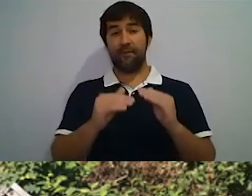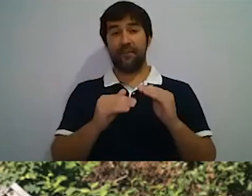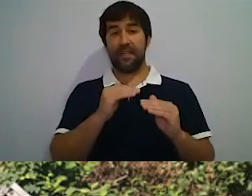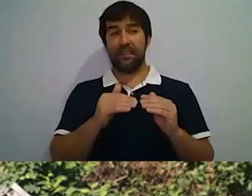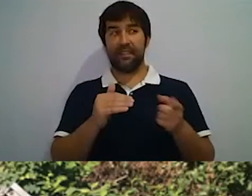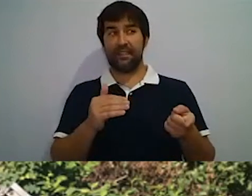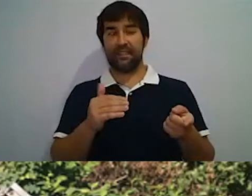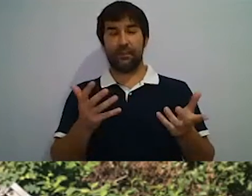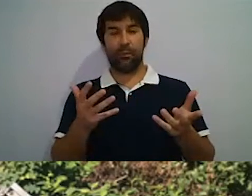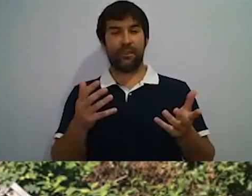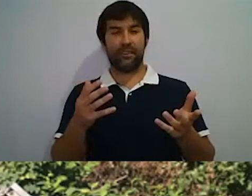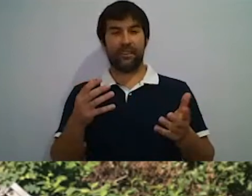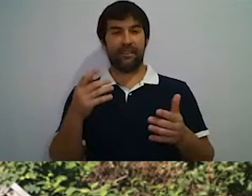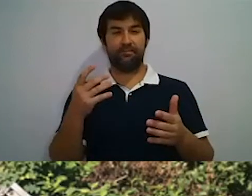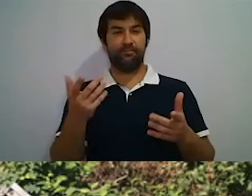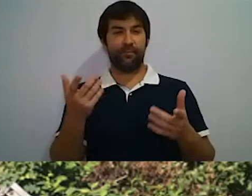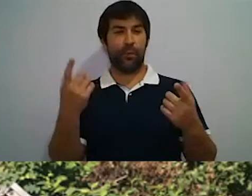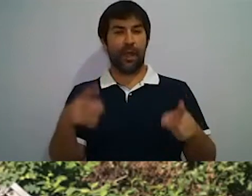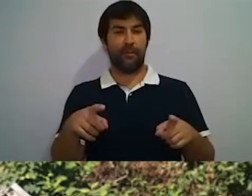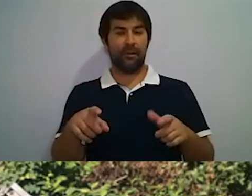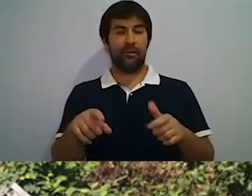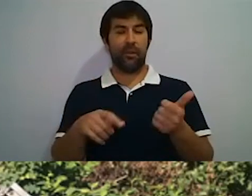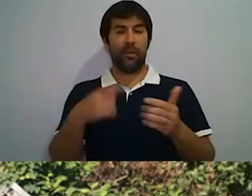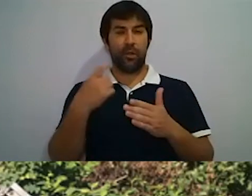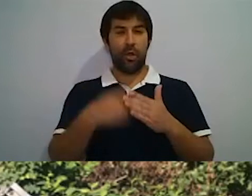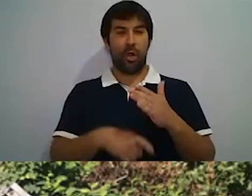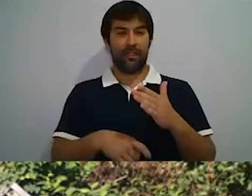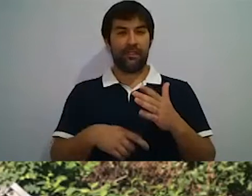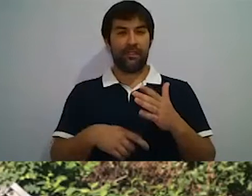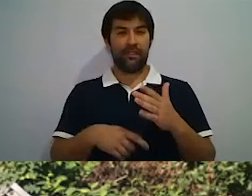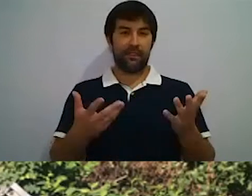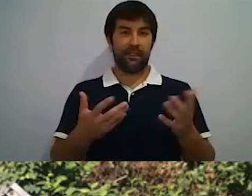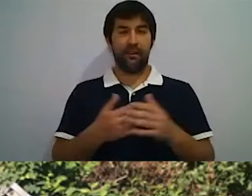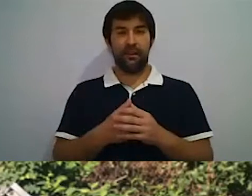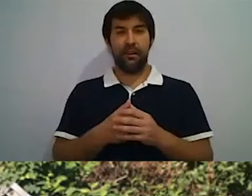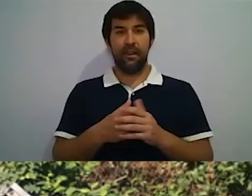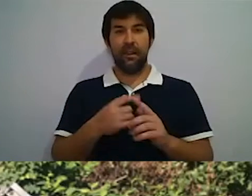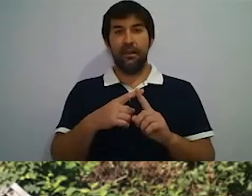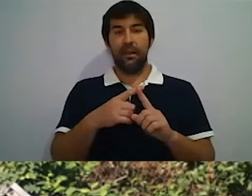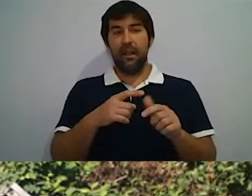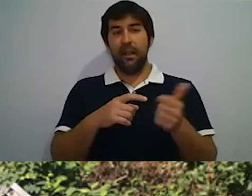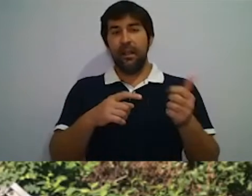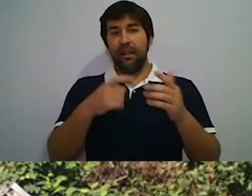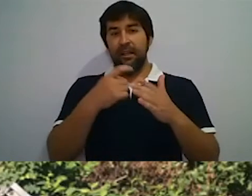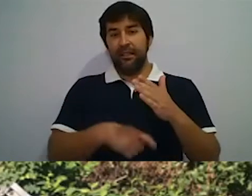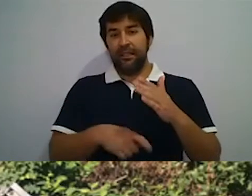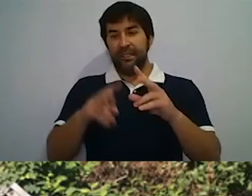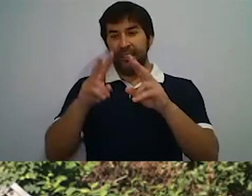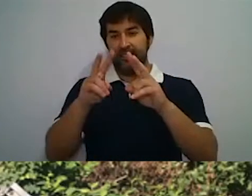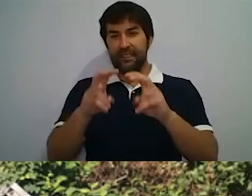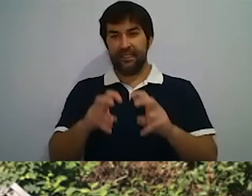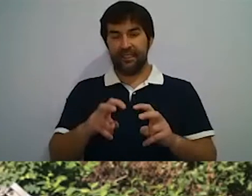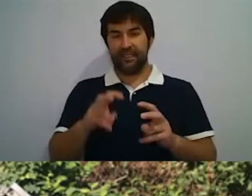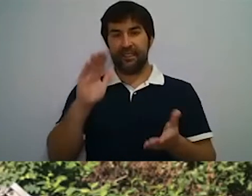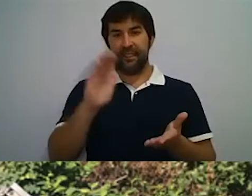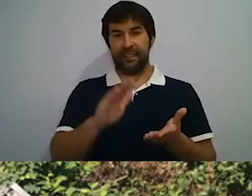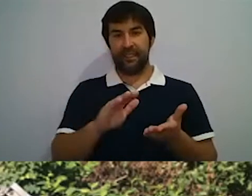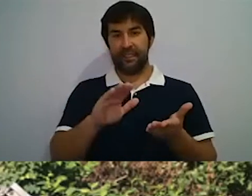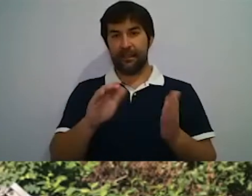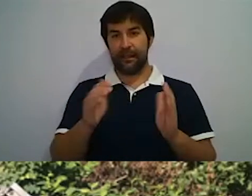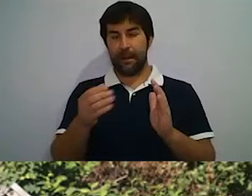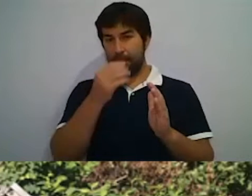service, freight planning and thinking about the goods and movements and freight corridor, on-street parking management,